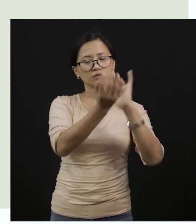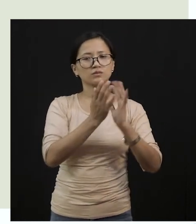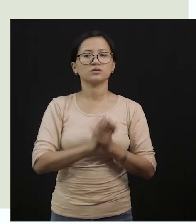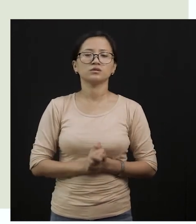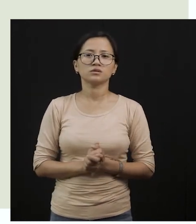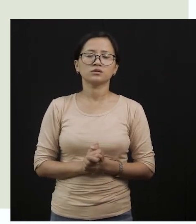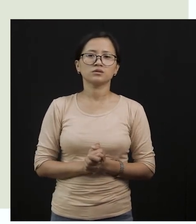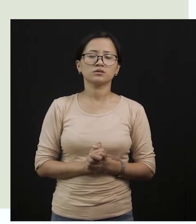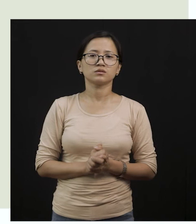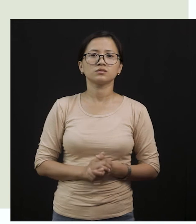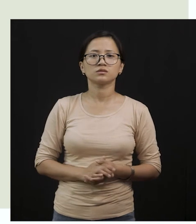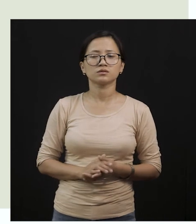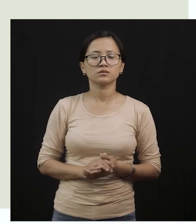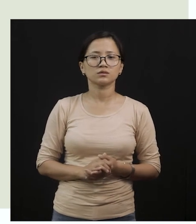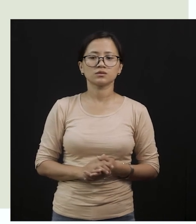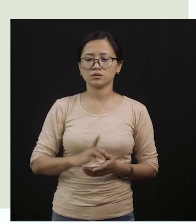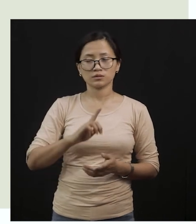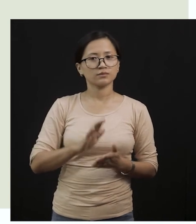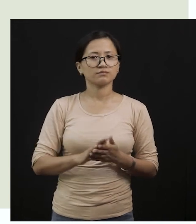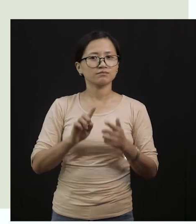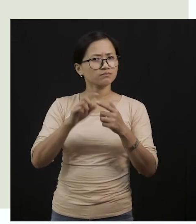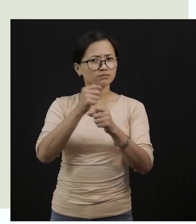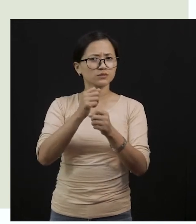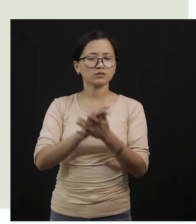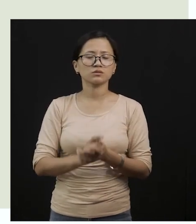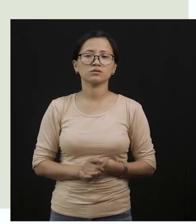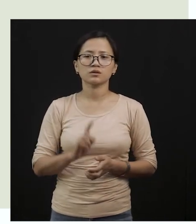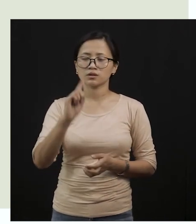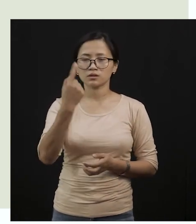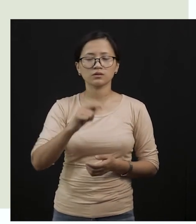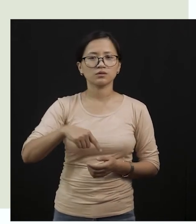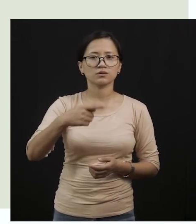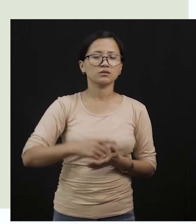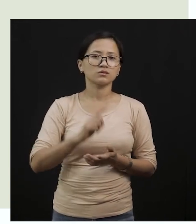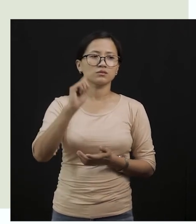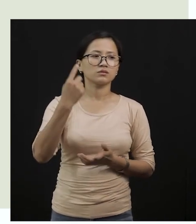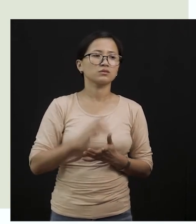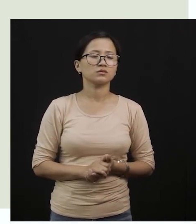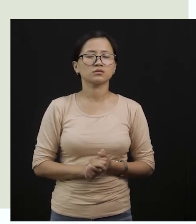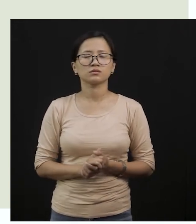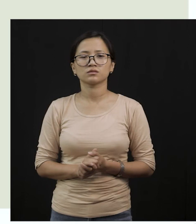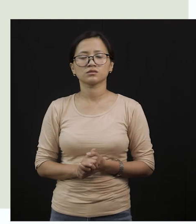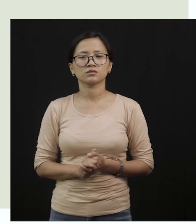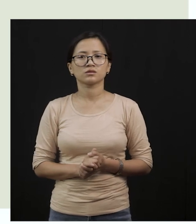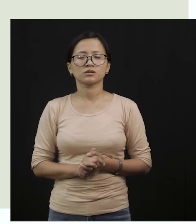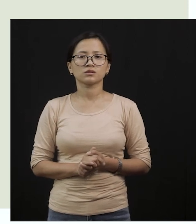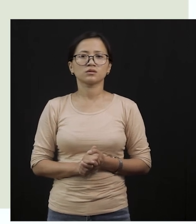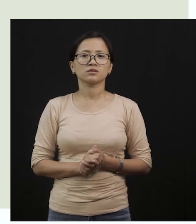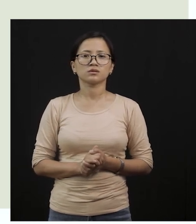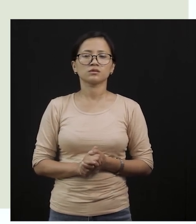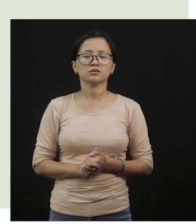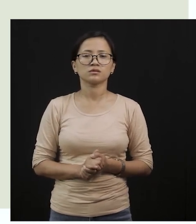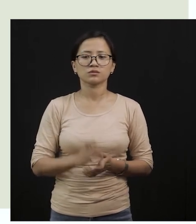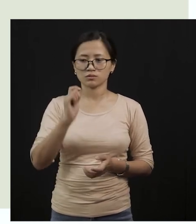life. Example means being an example to everyone, and this is what we can all learn from Mother Teresa. I'm not saying that you can